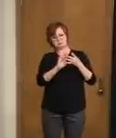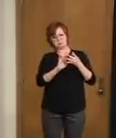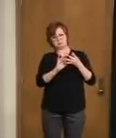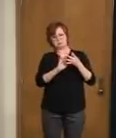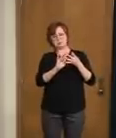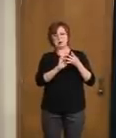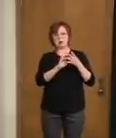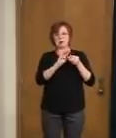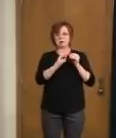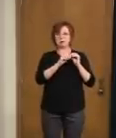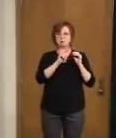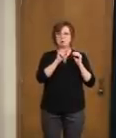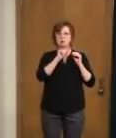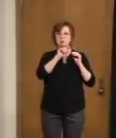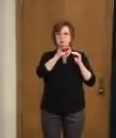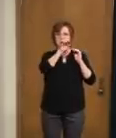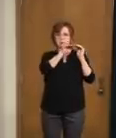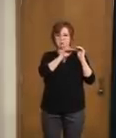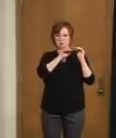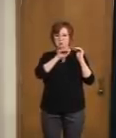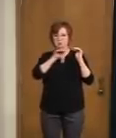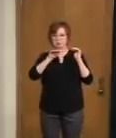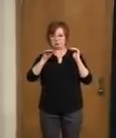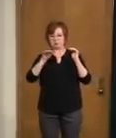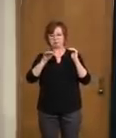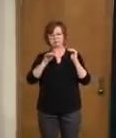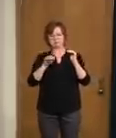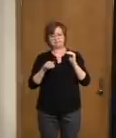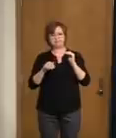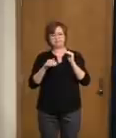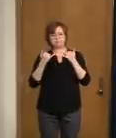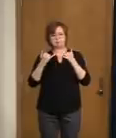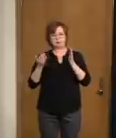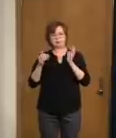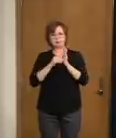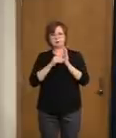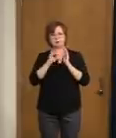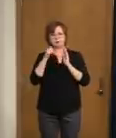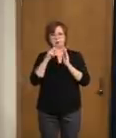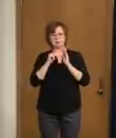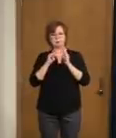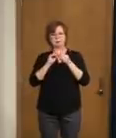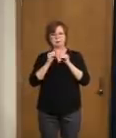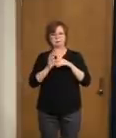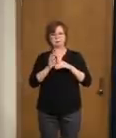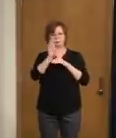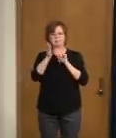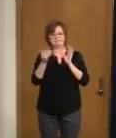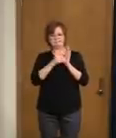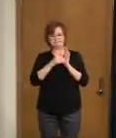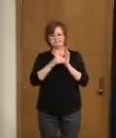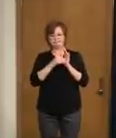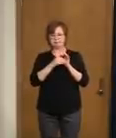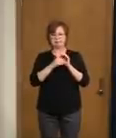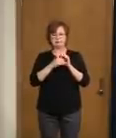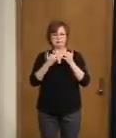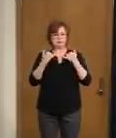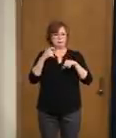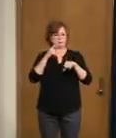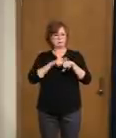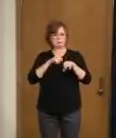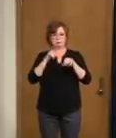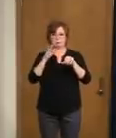holiday season. But now we have seen, again, a significant escalation and really have to pull together to address this.